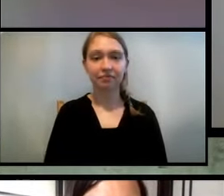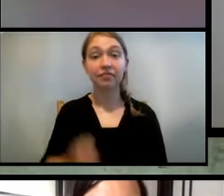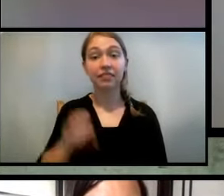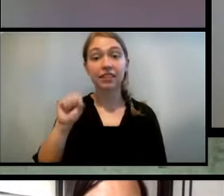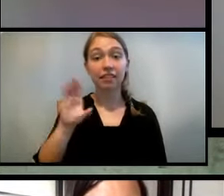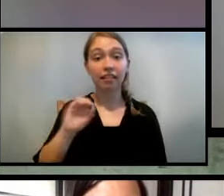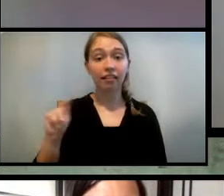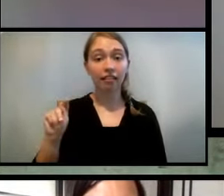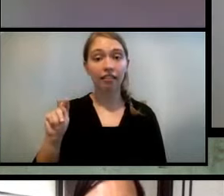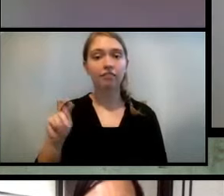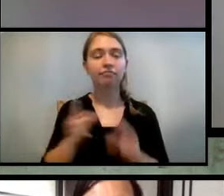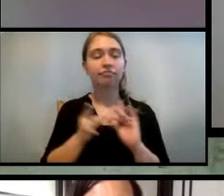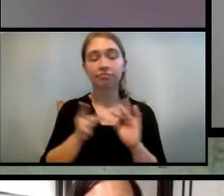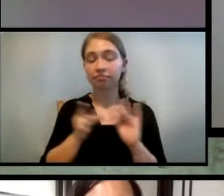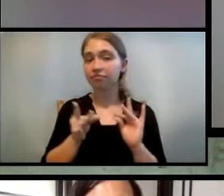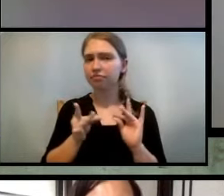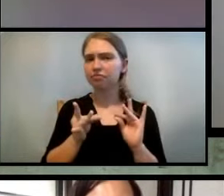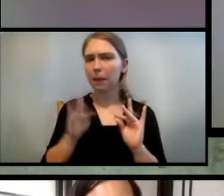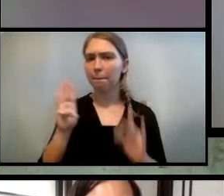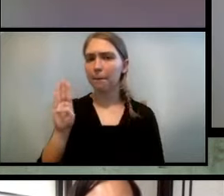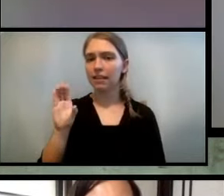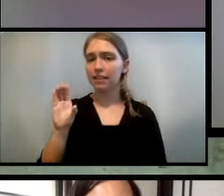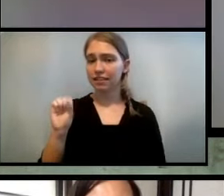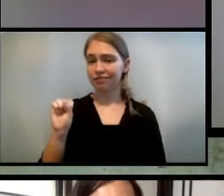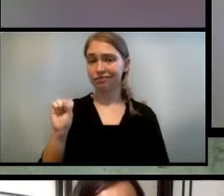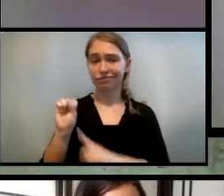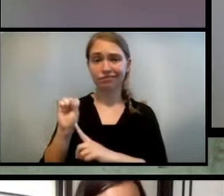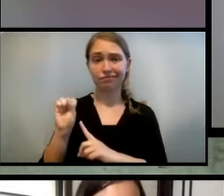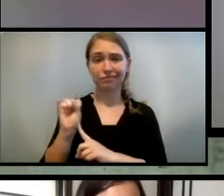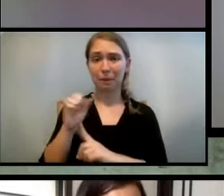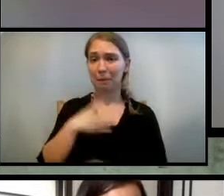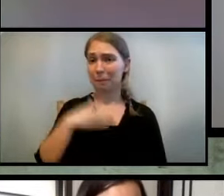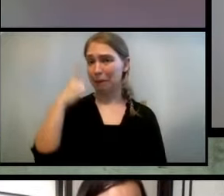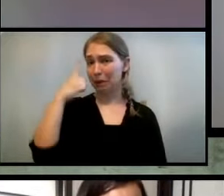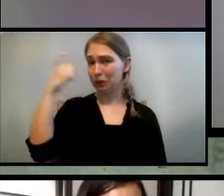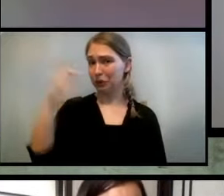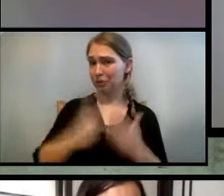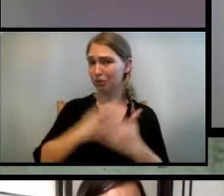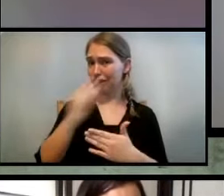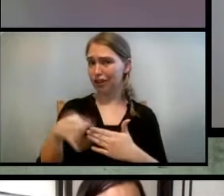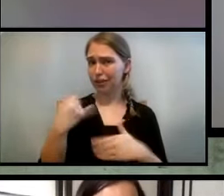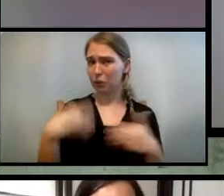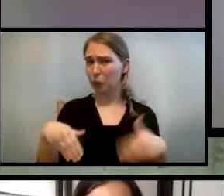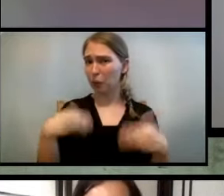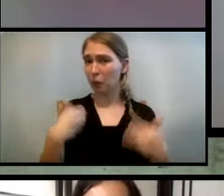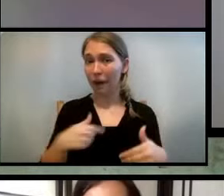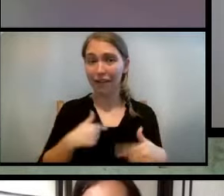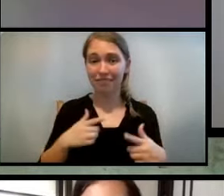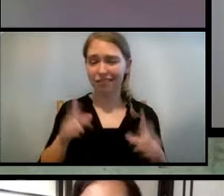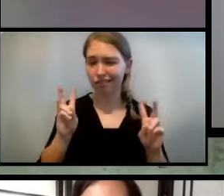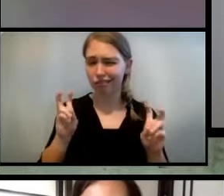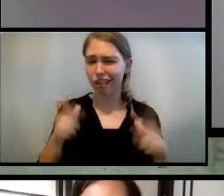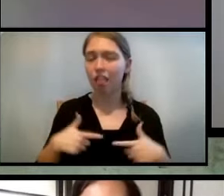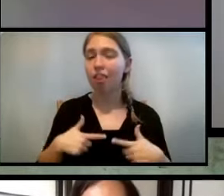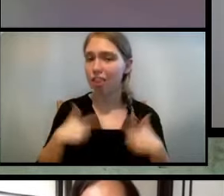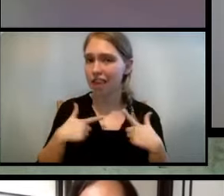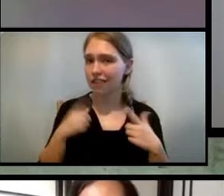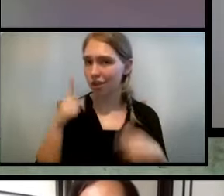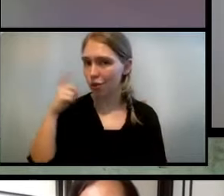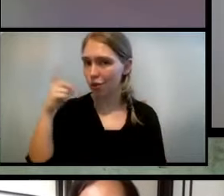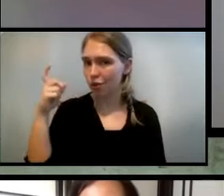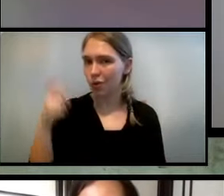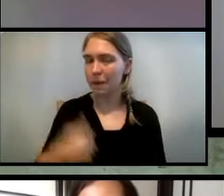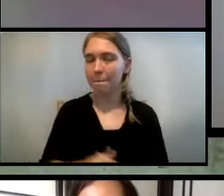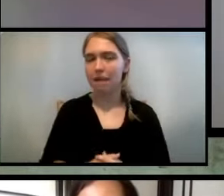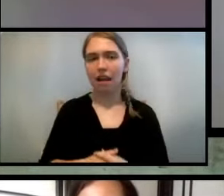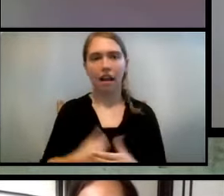I would have to say that BCS really is my dream project. I mean, I feel like I'm living the dream. I had no idea